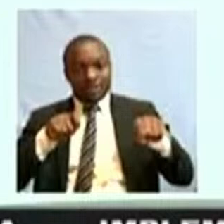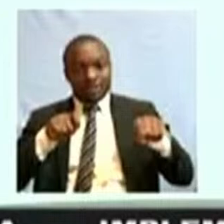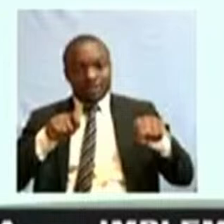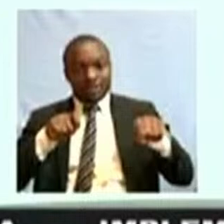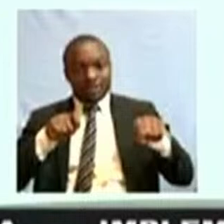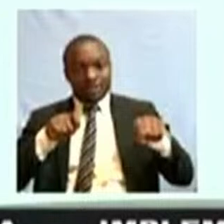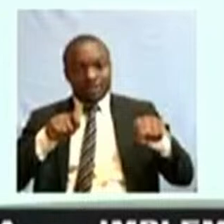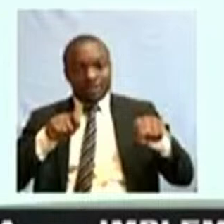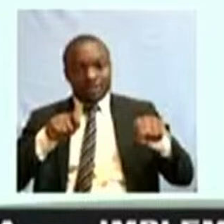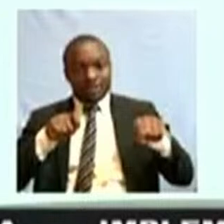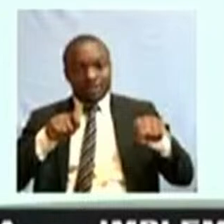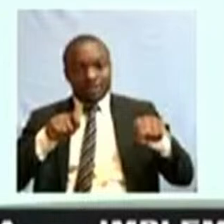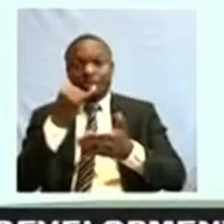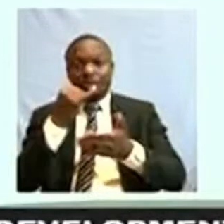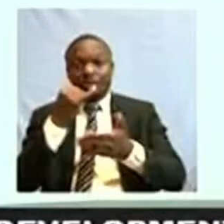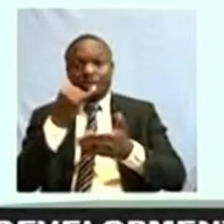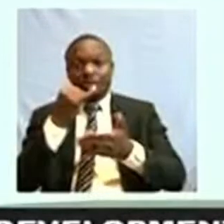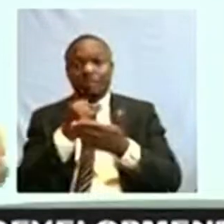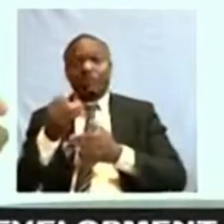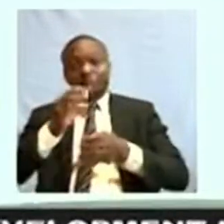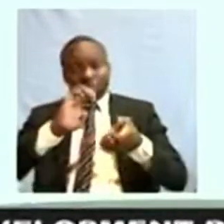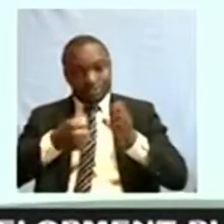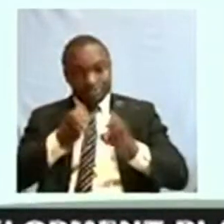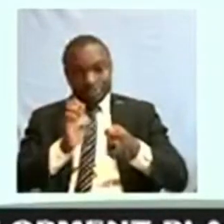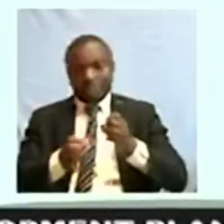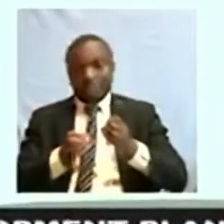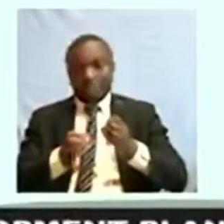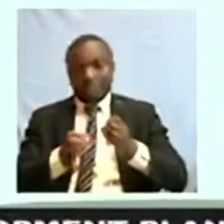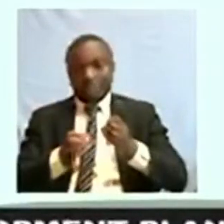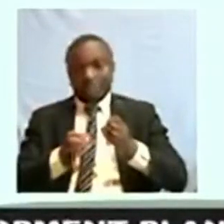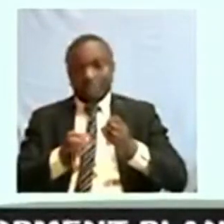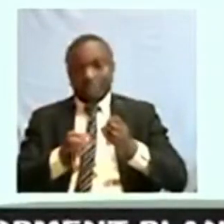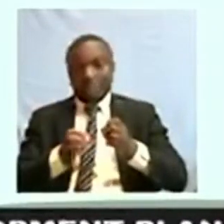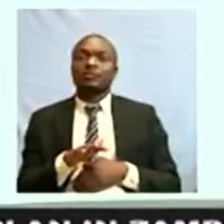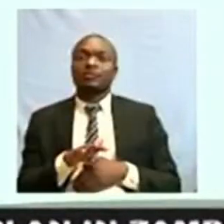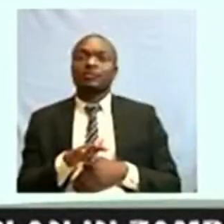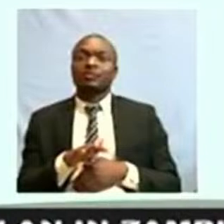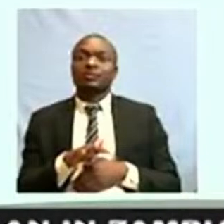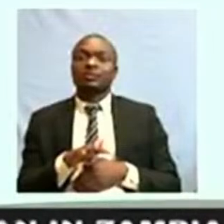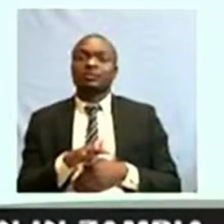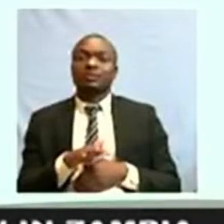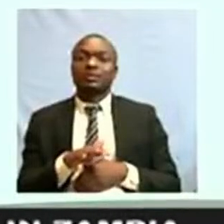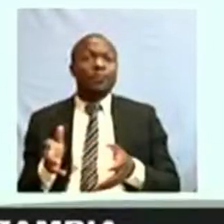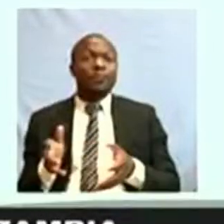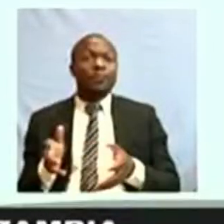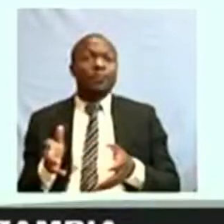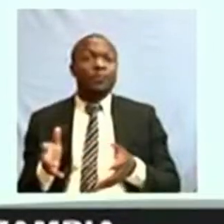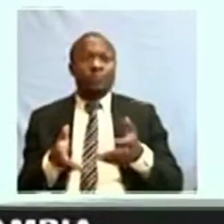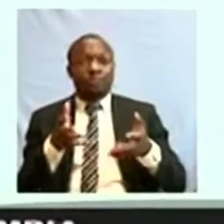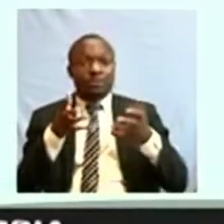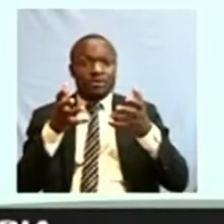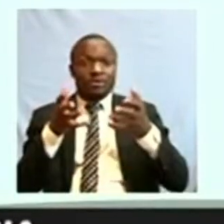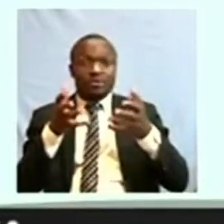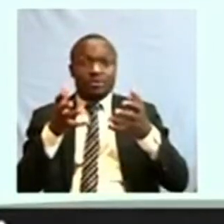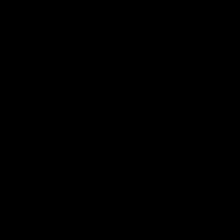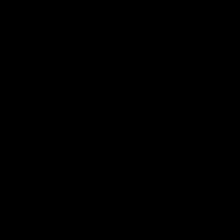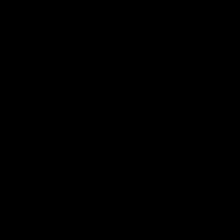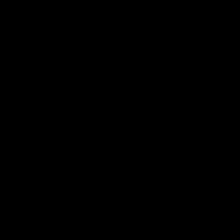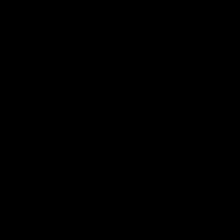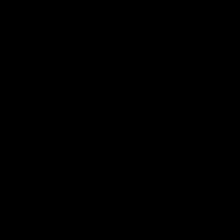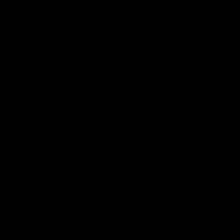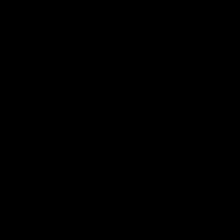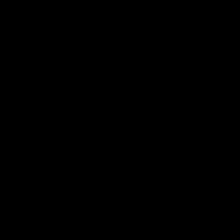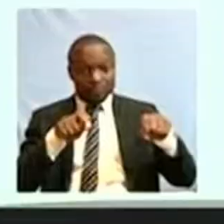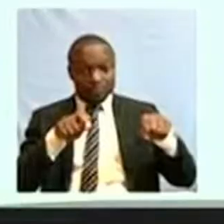emergencies also. Like, we've had very bad, very devastating fires that we have handled, even